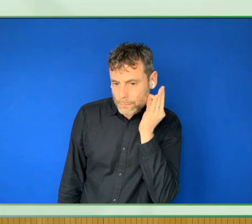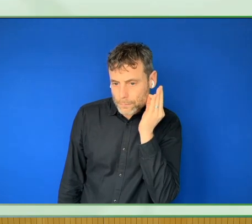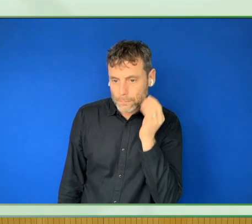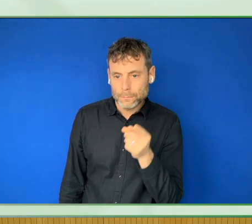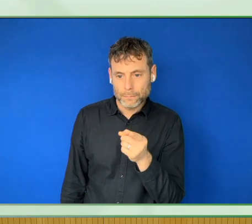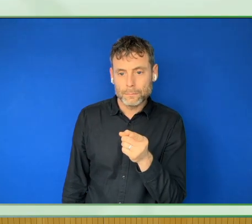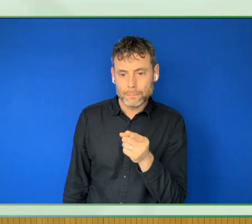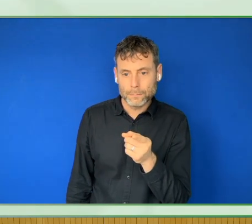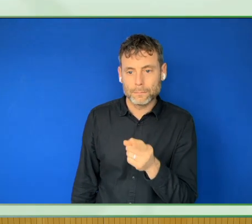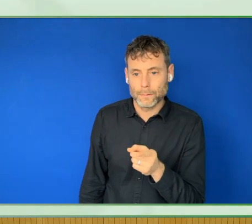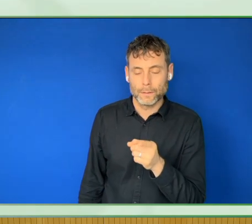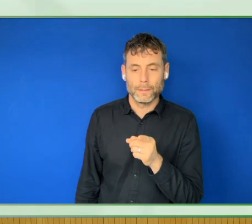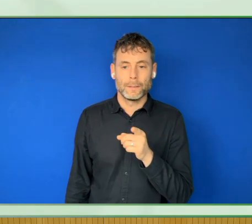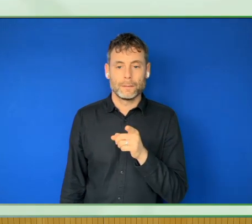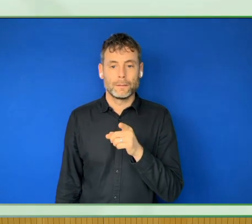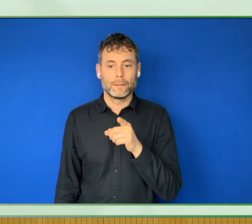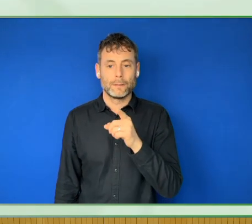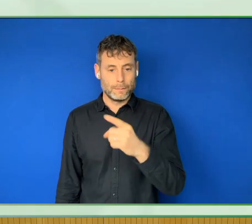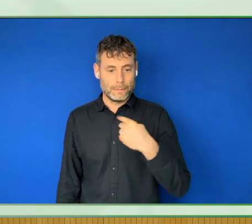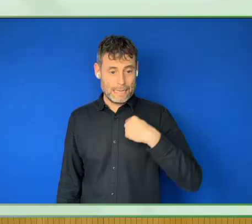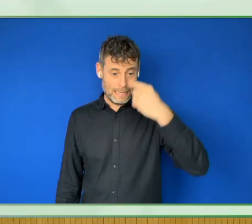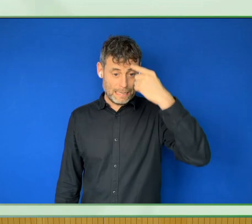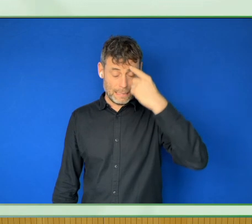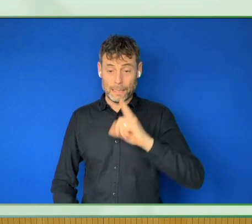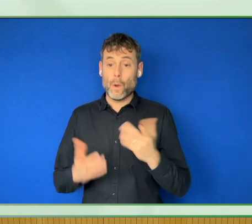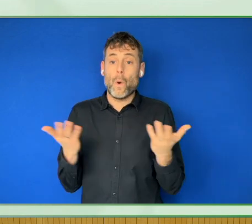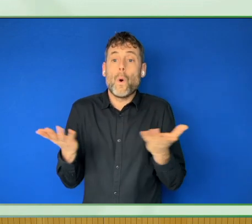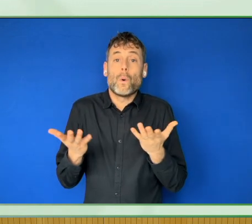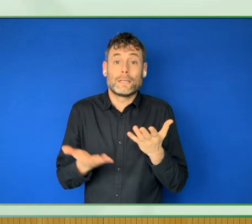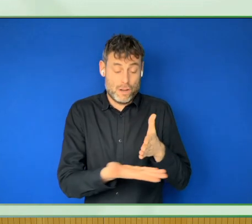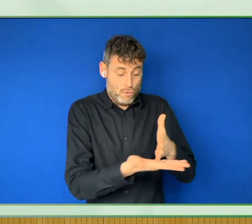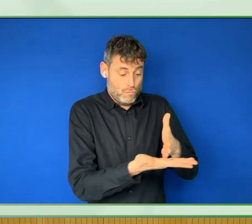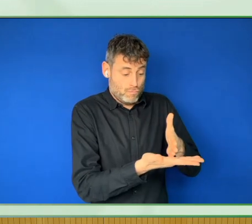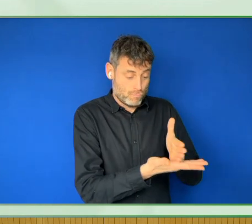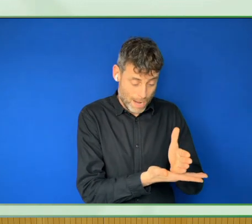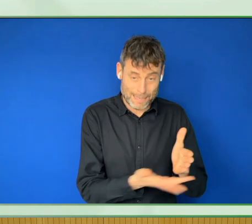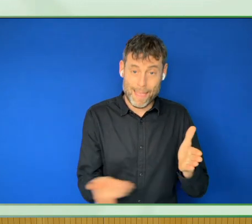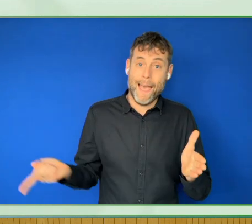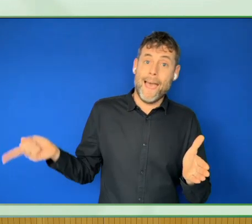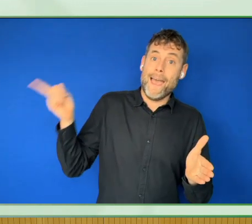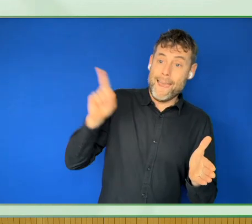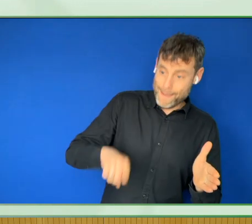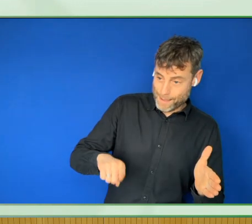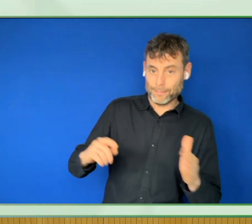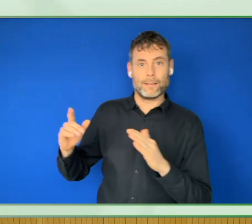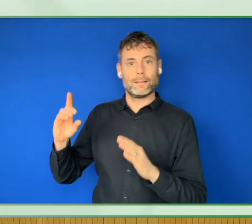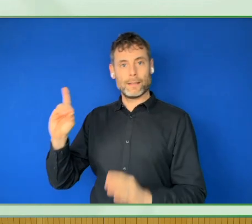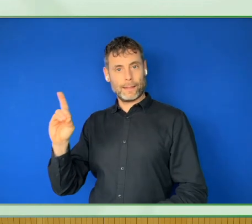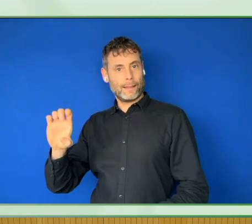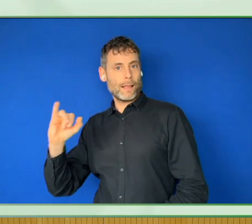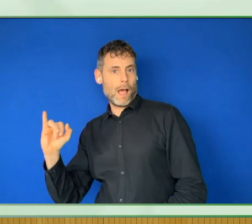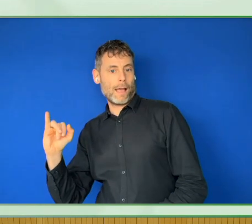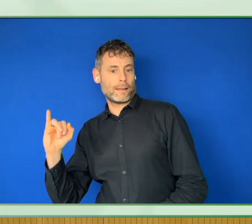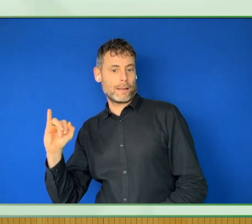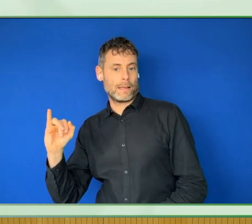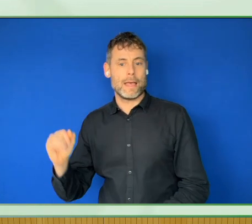me it's a yes and. Like, rights-based language is only radical in systems, institutions, places